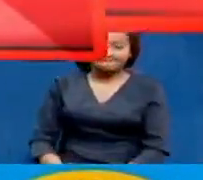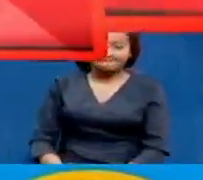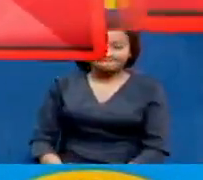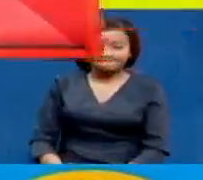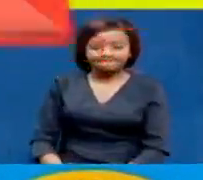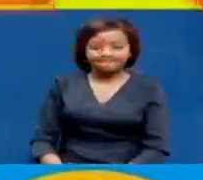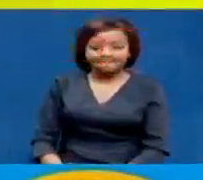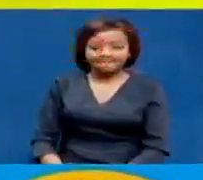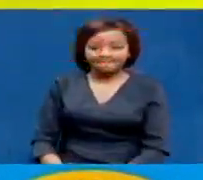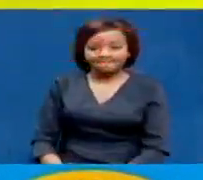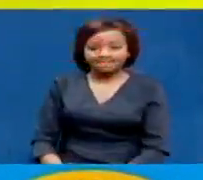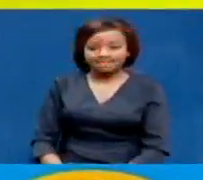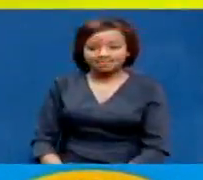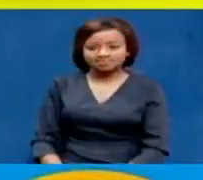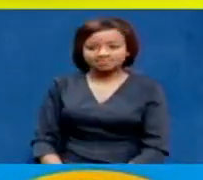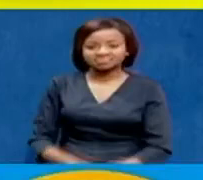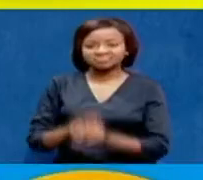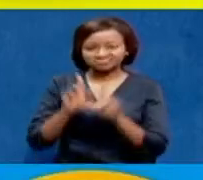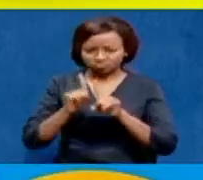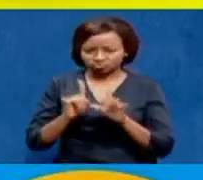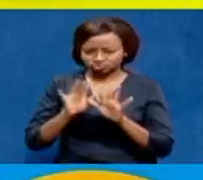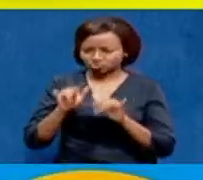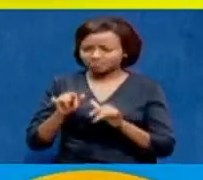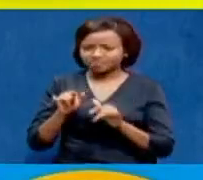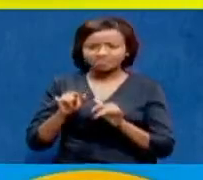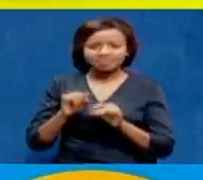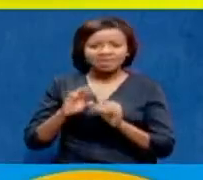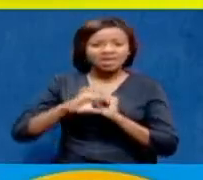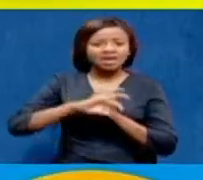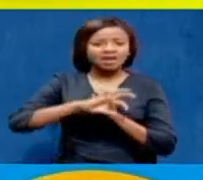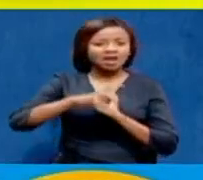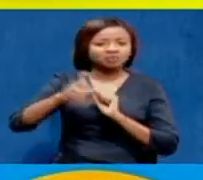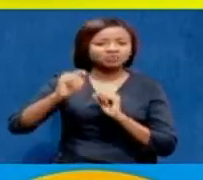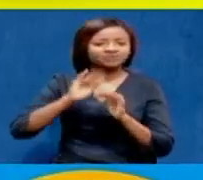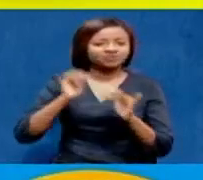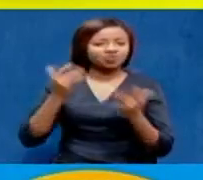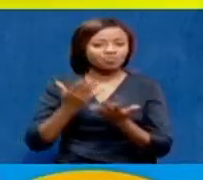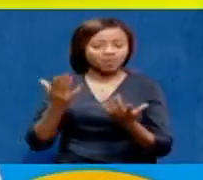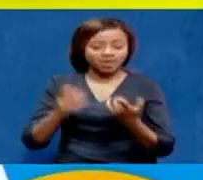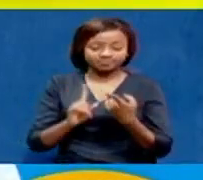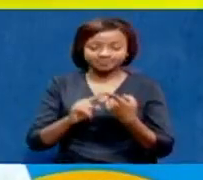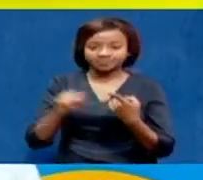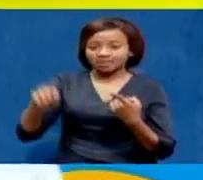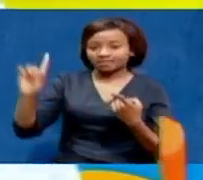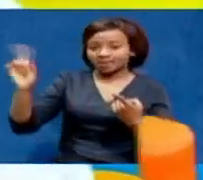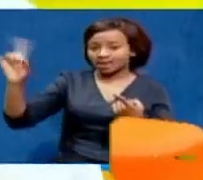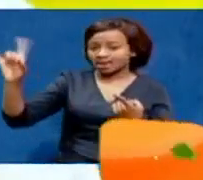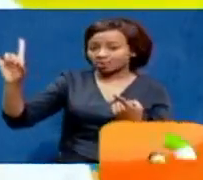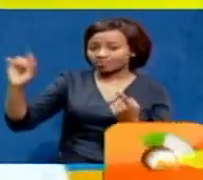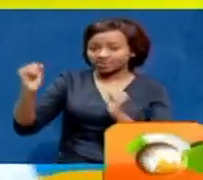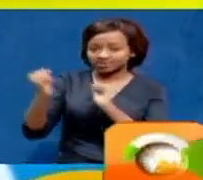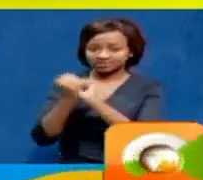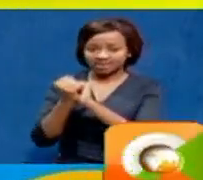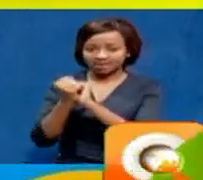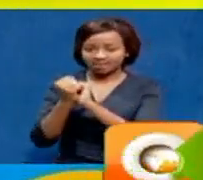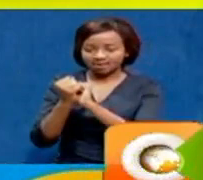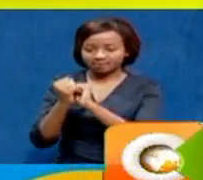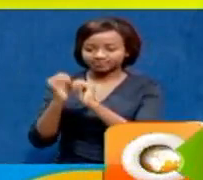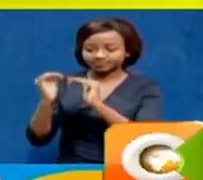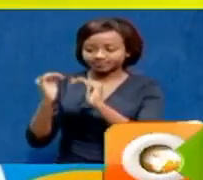In terms of their distribution of these cases in the counties, Nairobi County reported 10